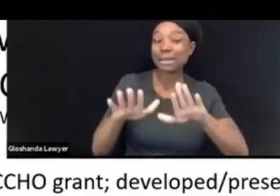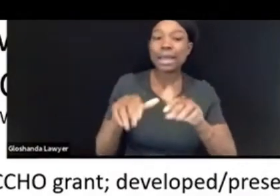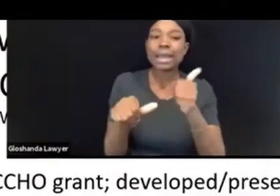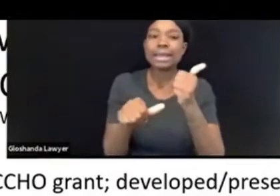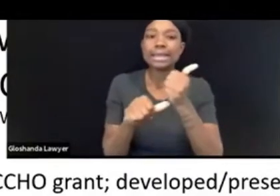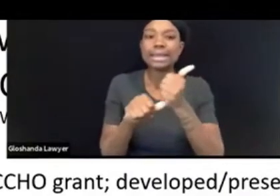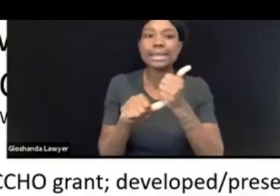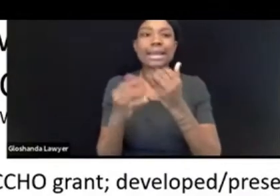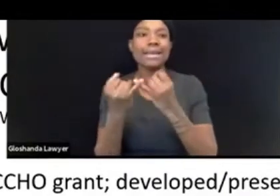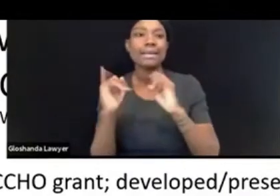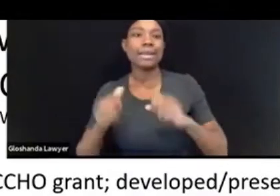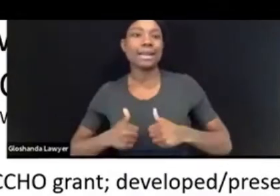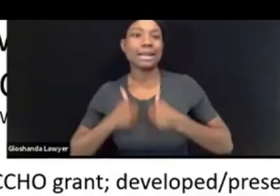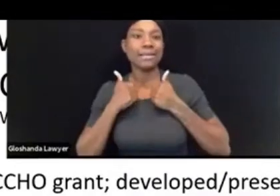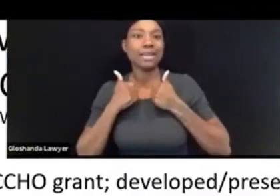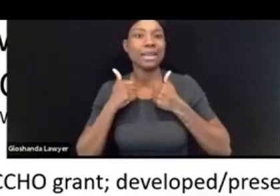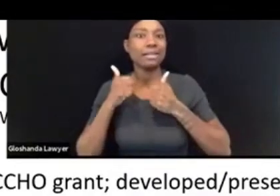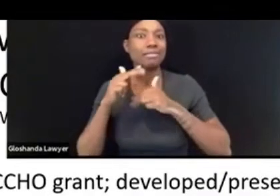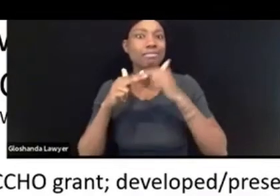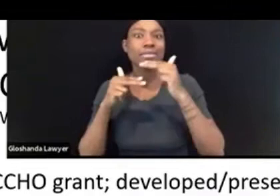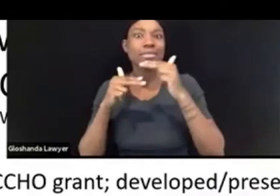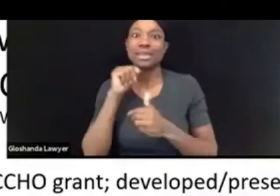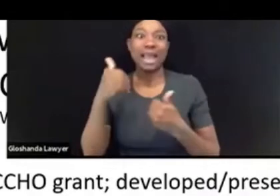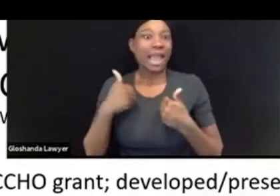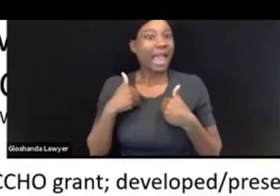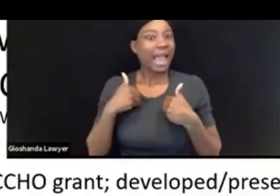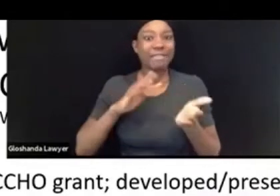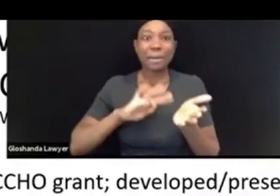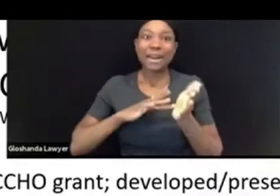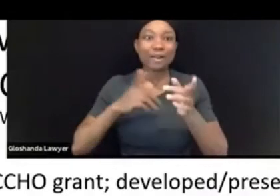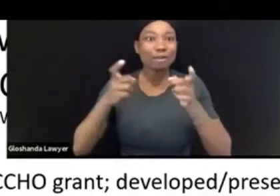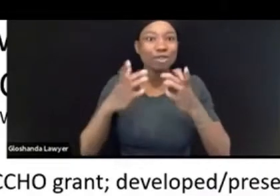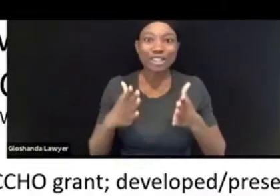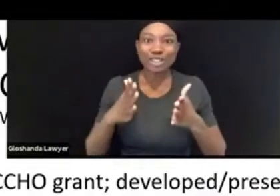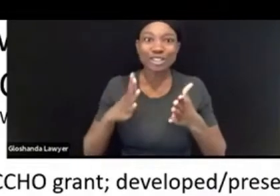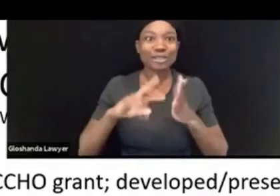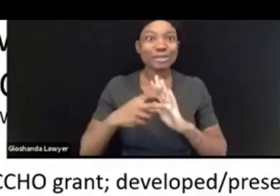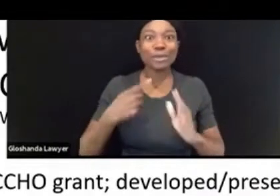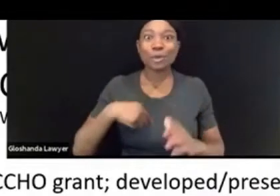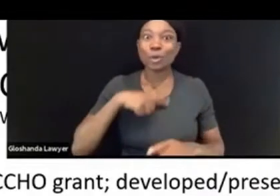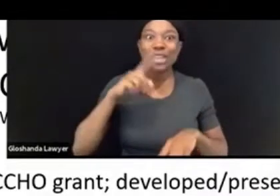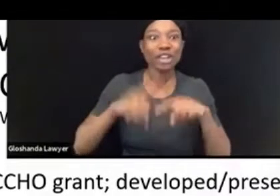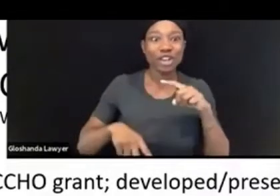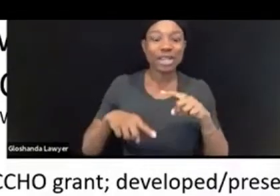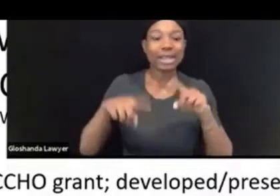have medical directors, so we could not coordinate and have a whole facility